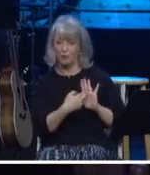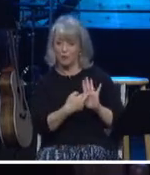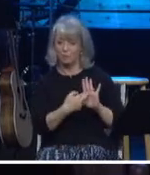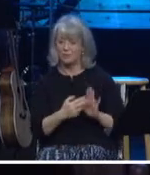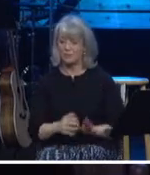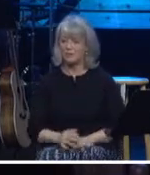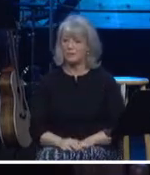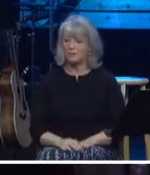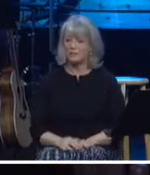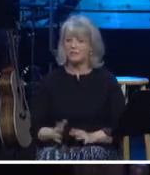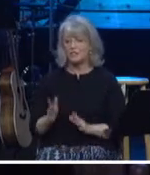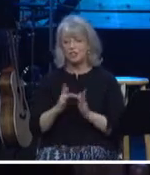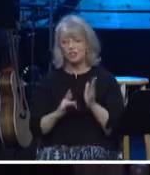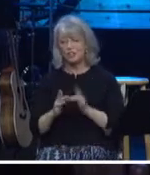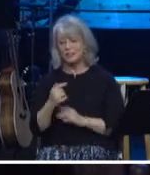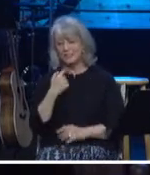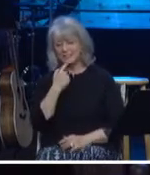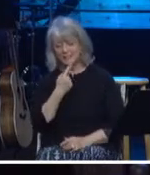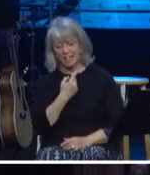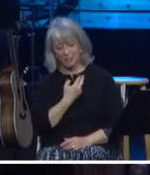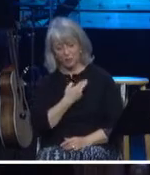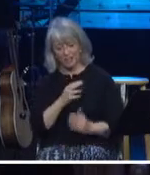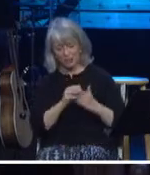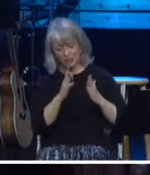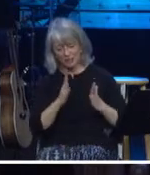Jesus had these same leaders in mind when he says this,